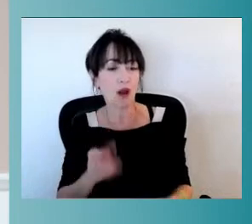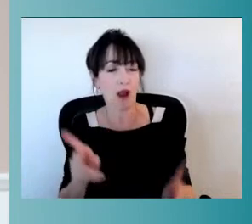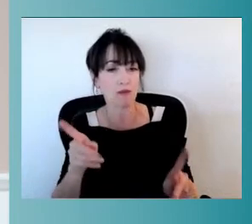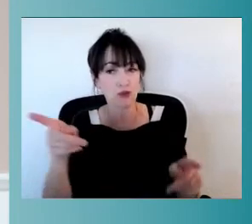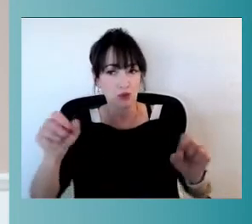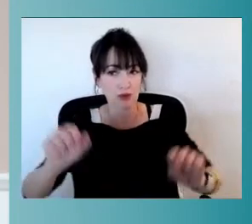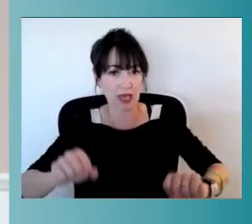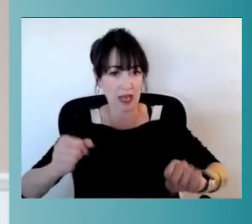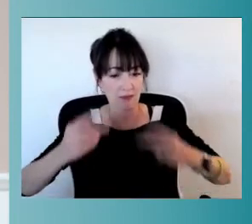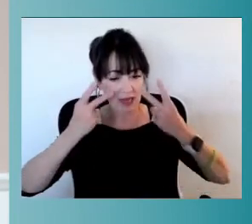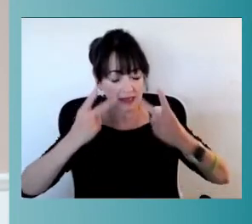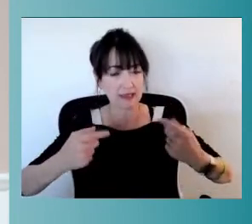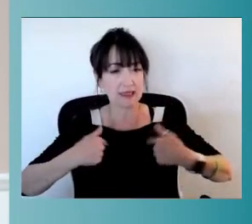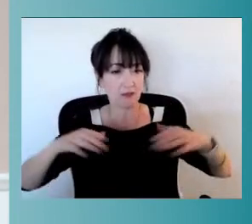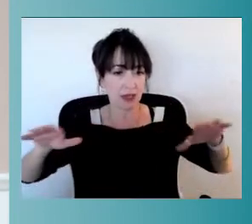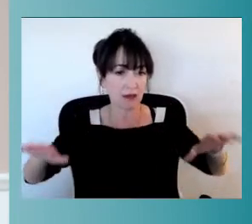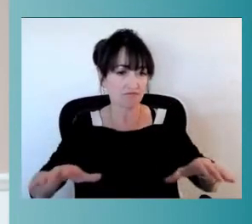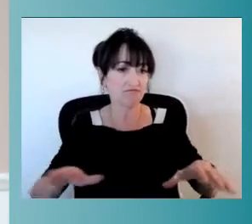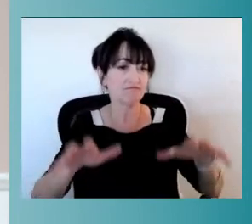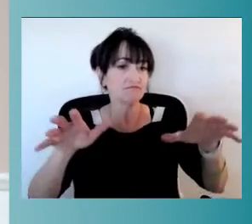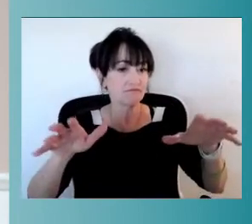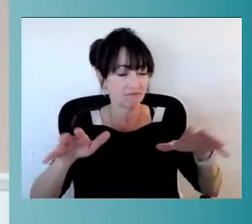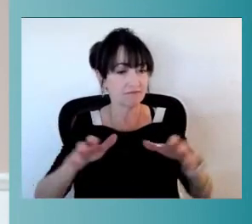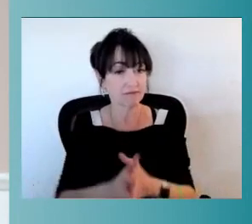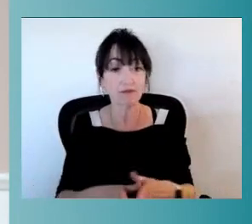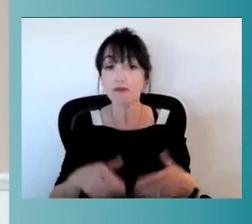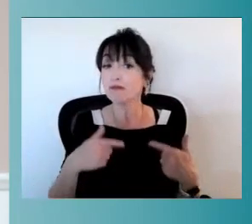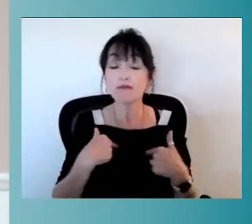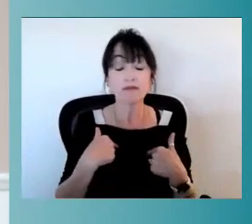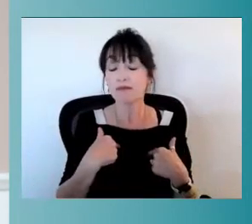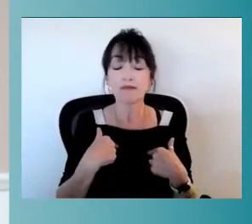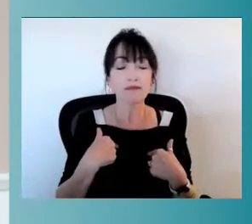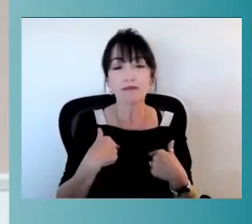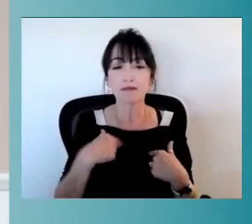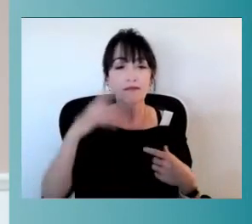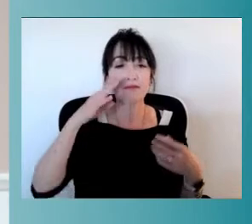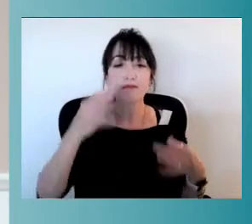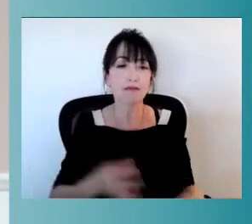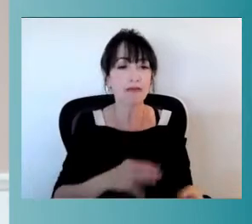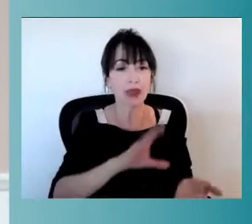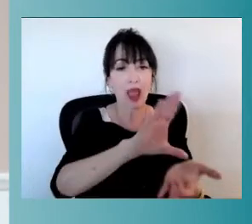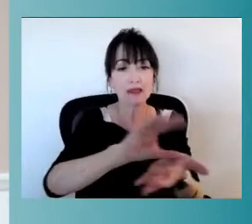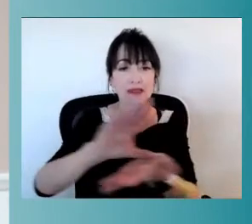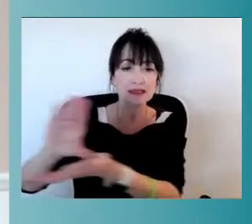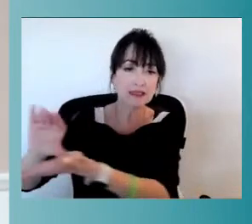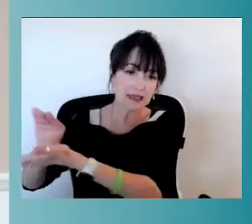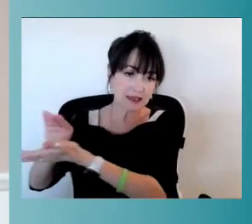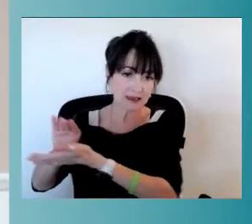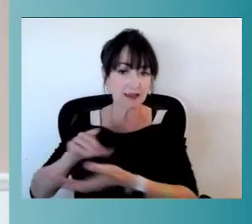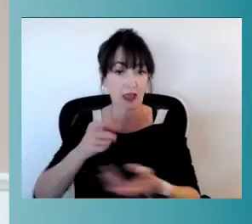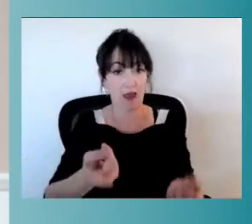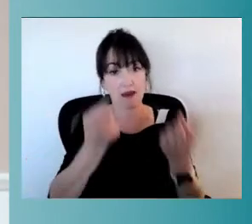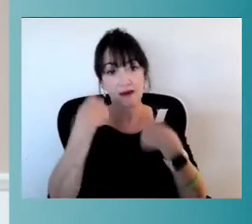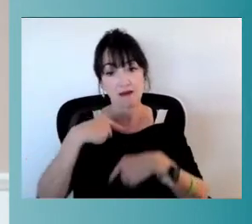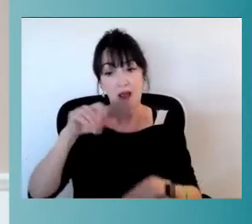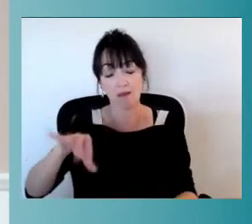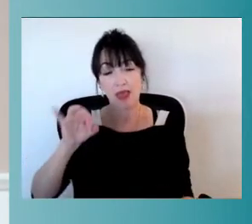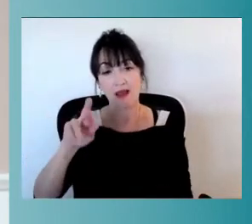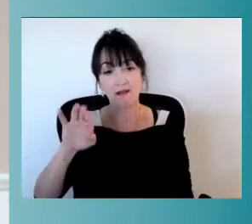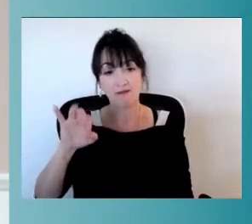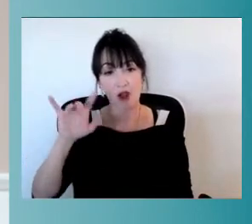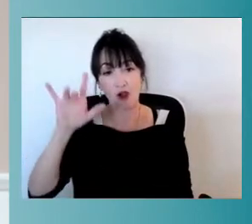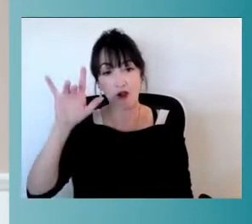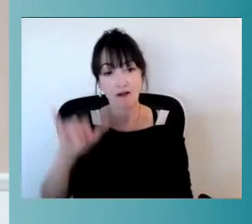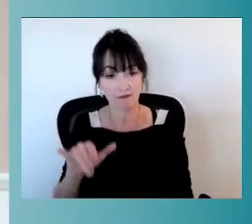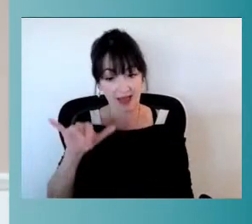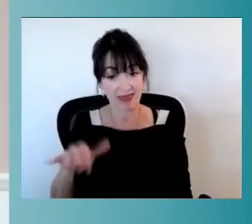in the moment. So I decided to share and give a discount to the students at Cesar Romney High School so they could come out to Firefly that Saturday and watch me perform live